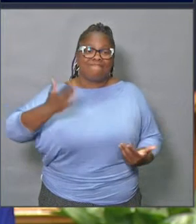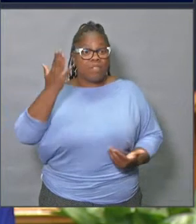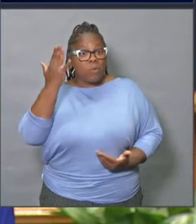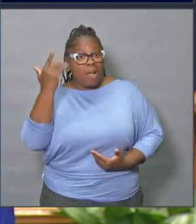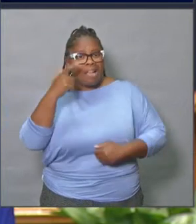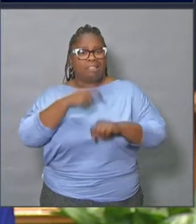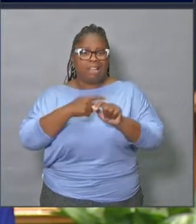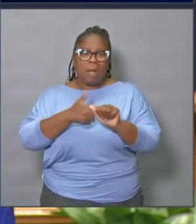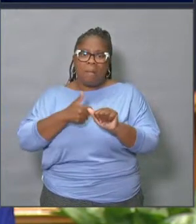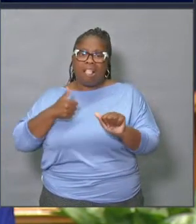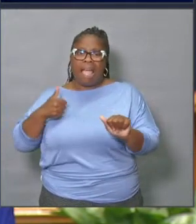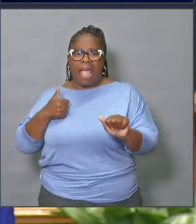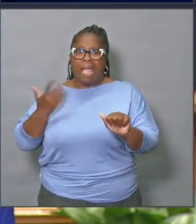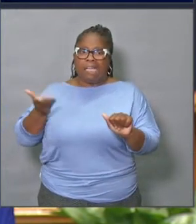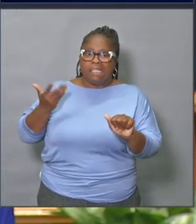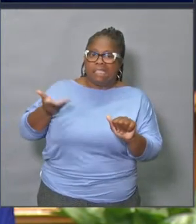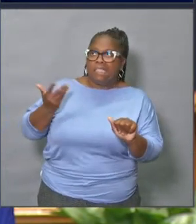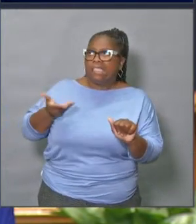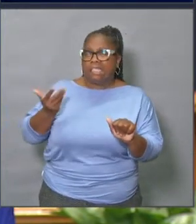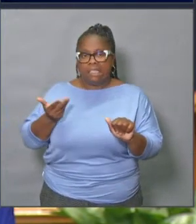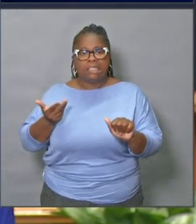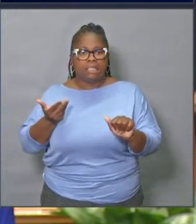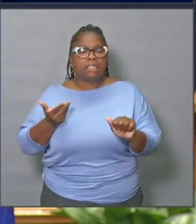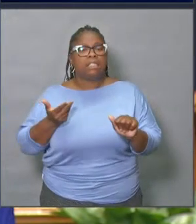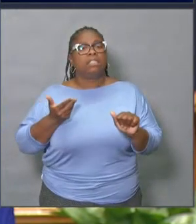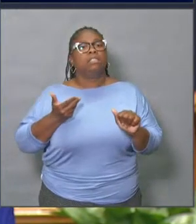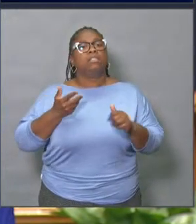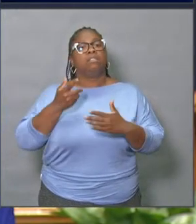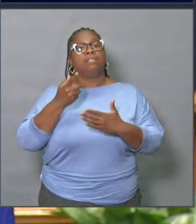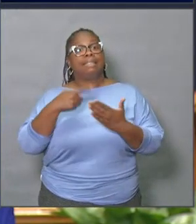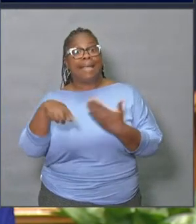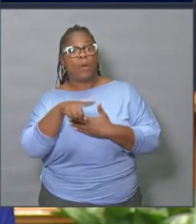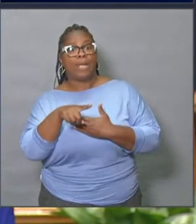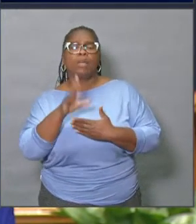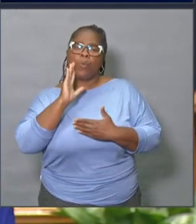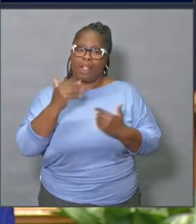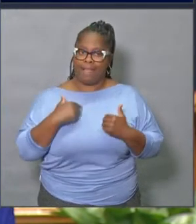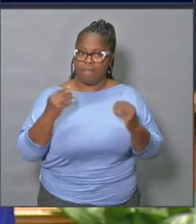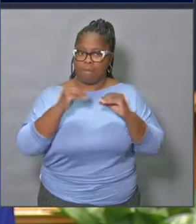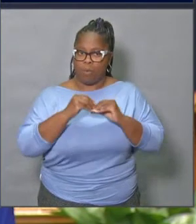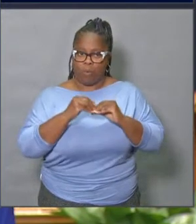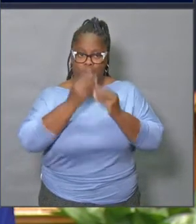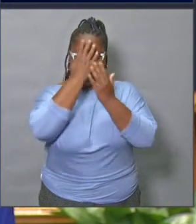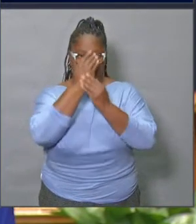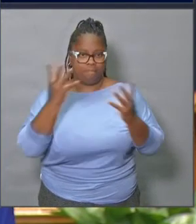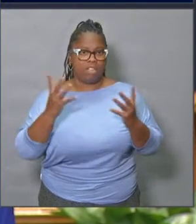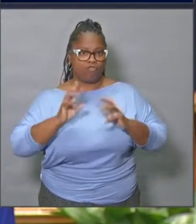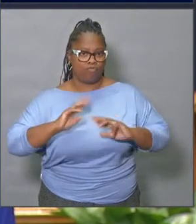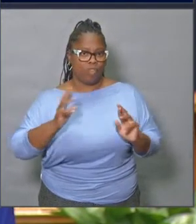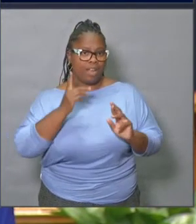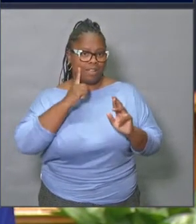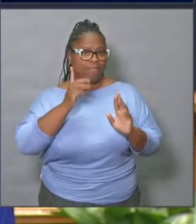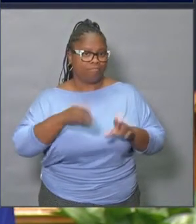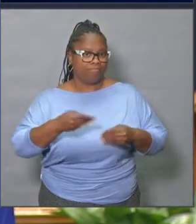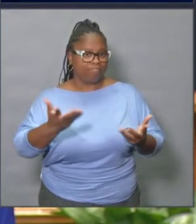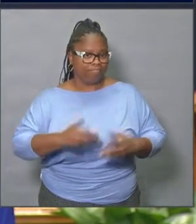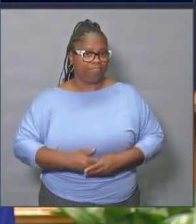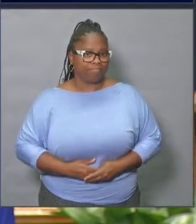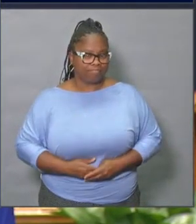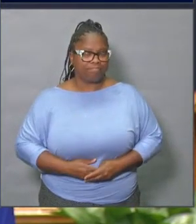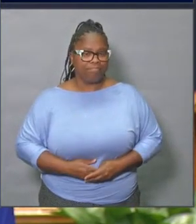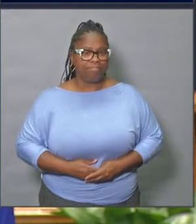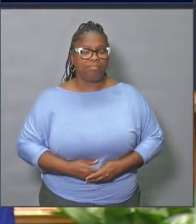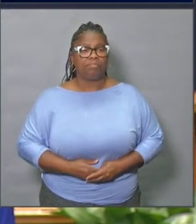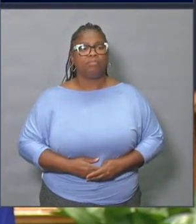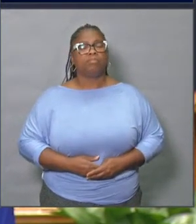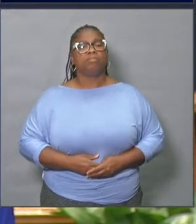results, and I will have information from more sites when we report again next week. I also want to note that during